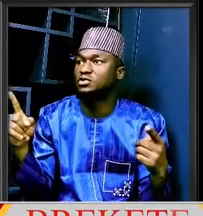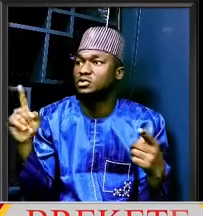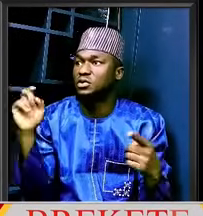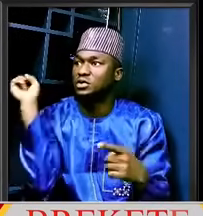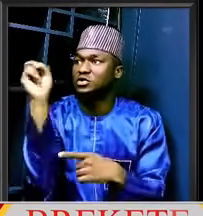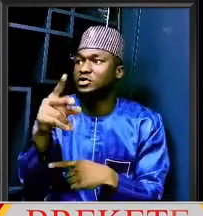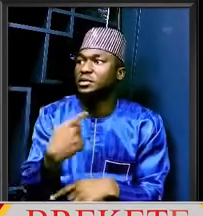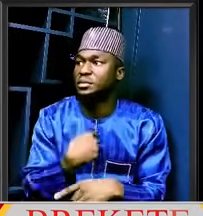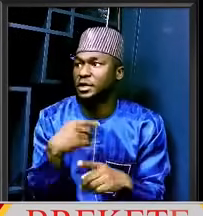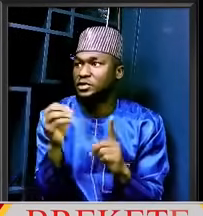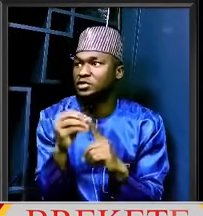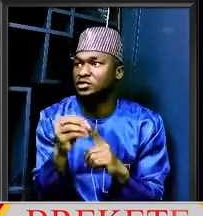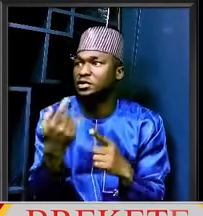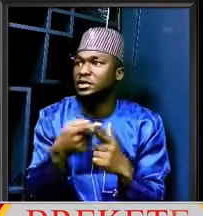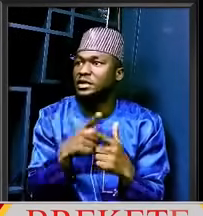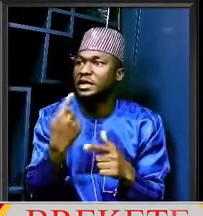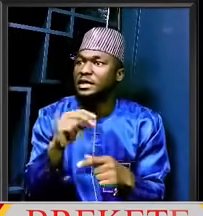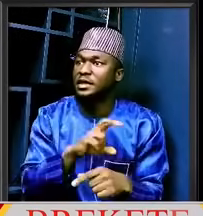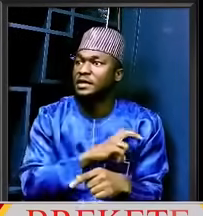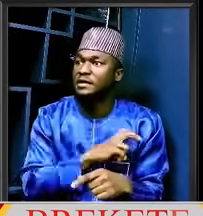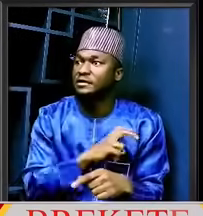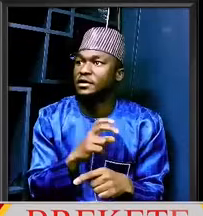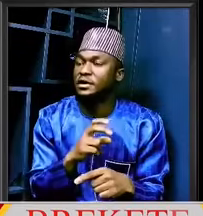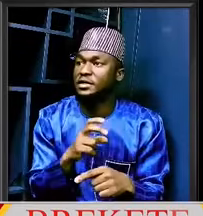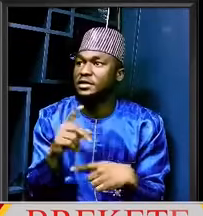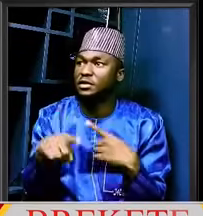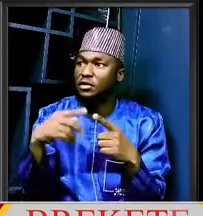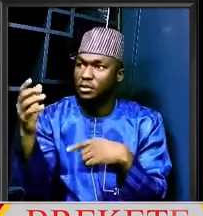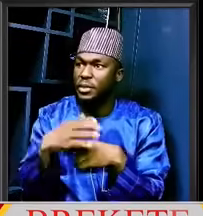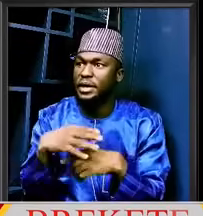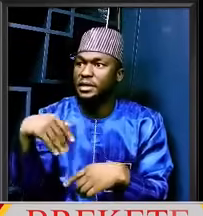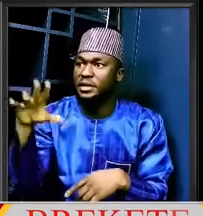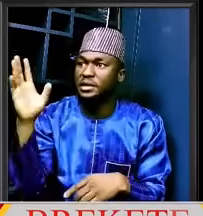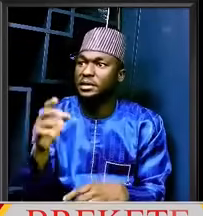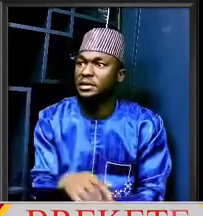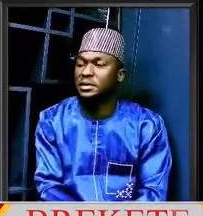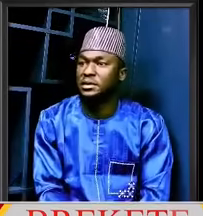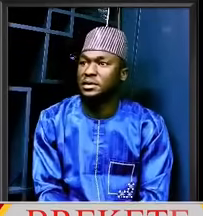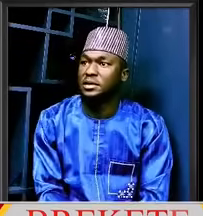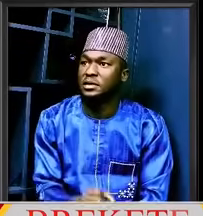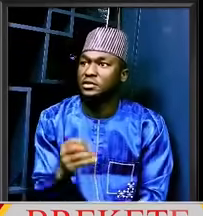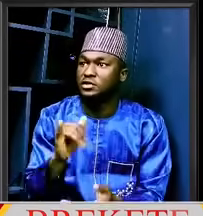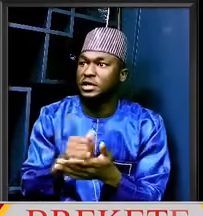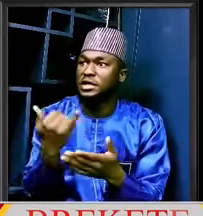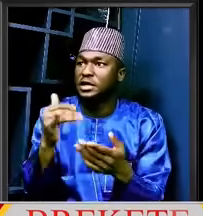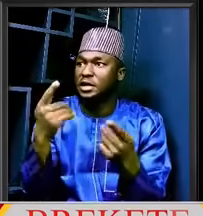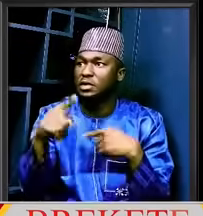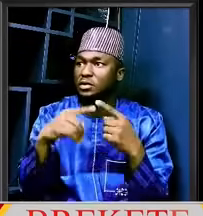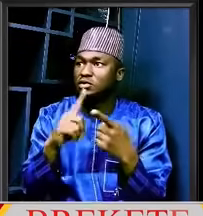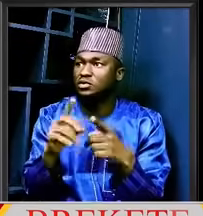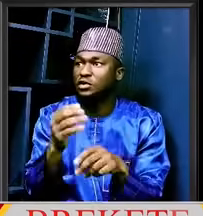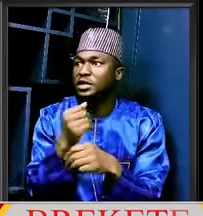So the police now retreated when they were attacked. They retreated so that they would go and get